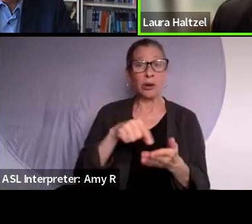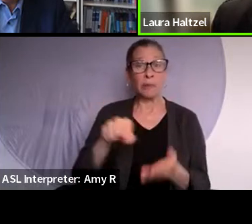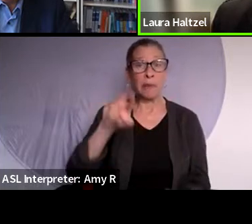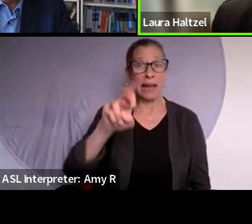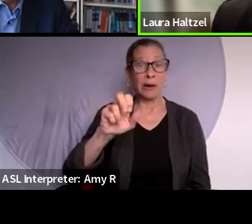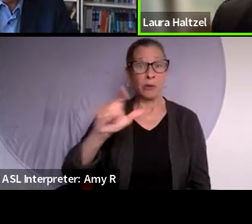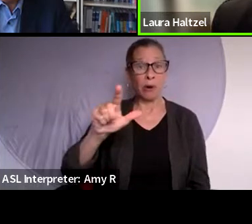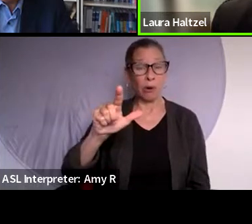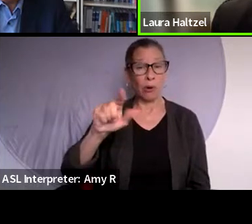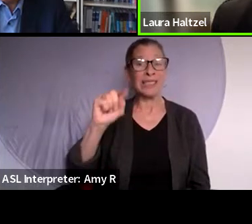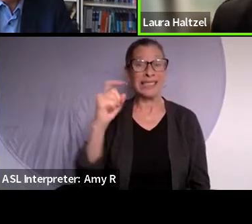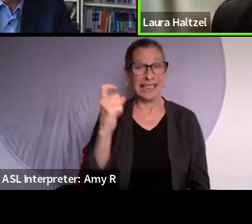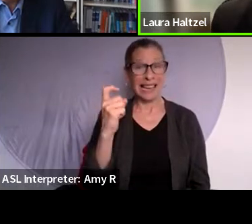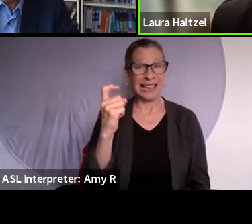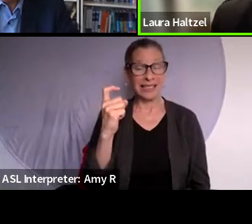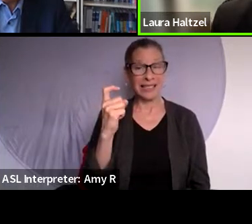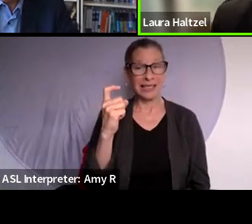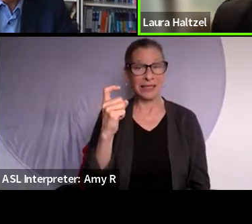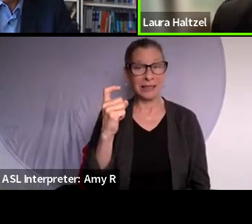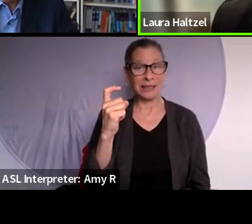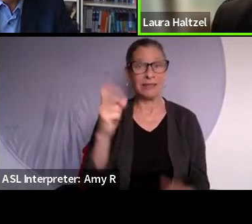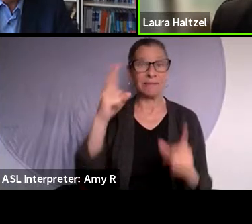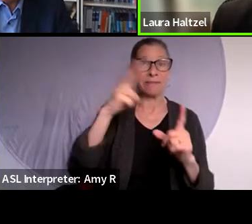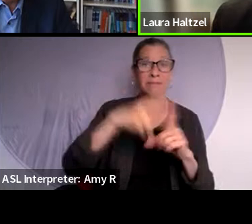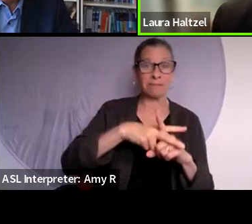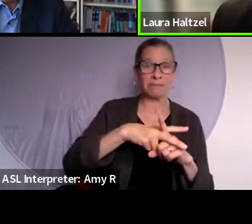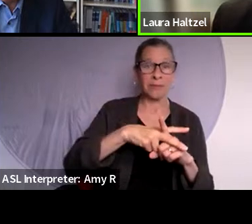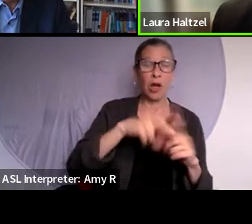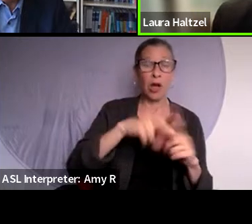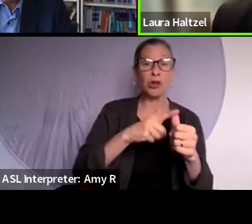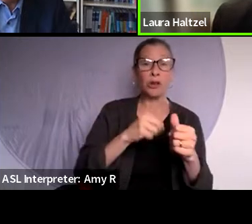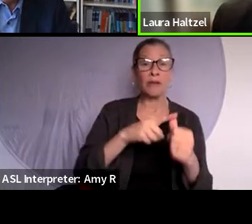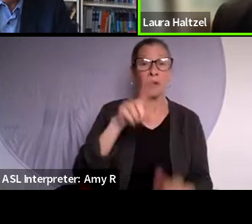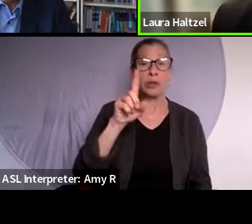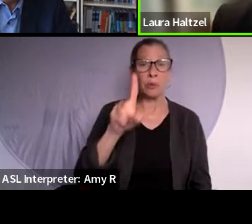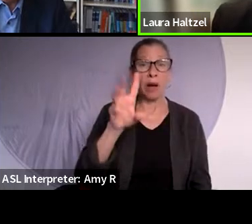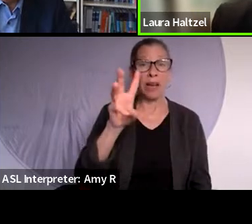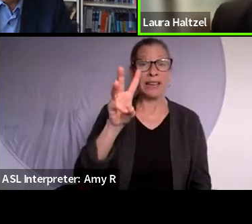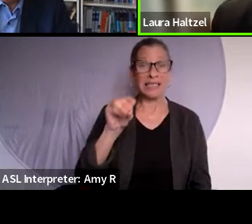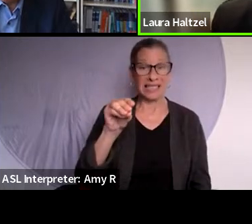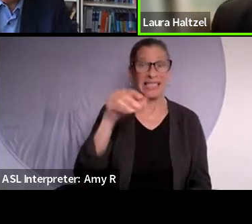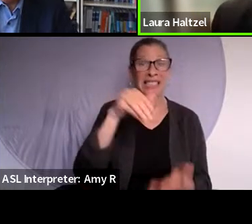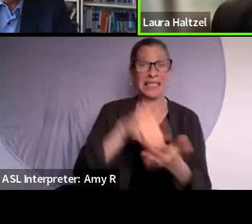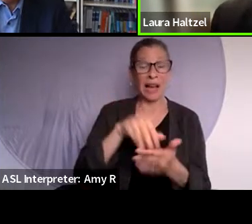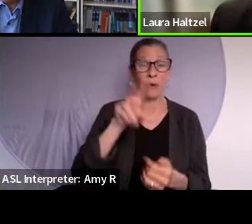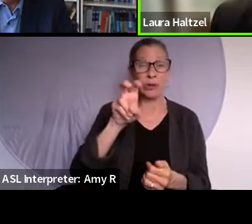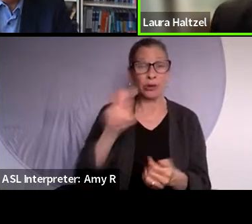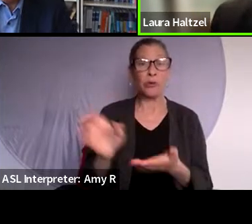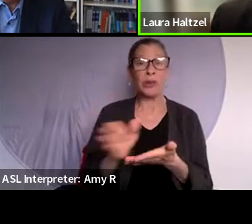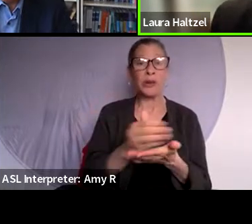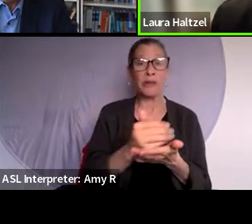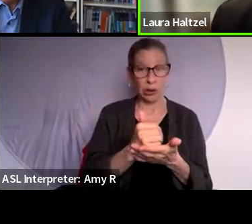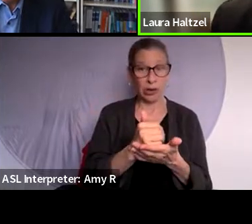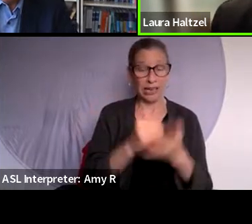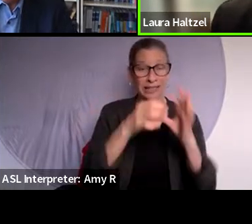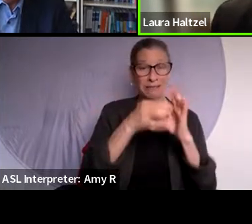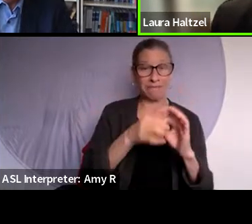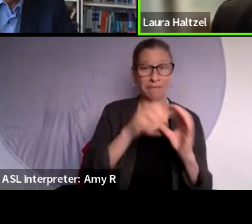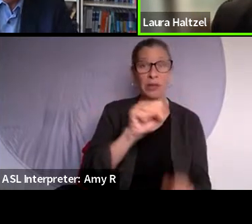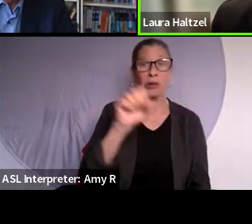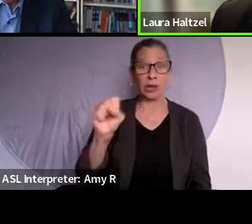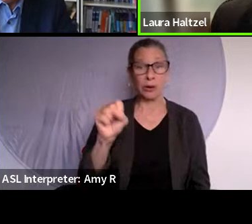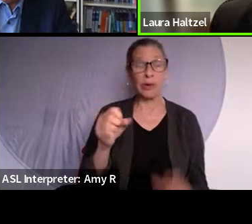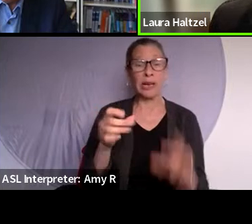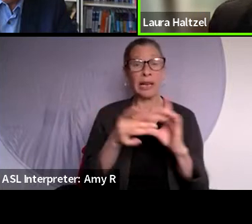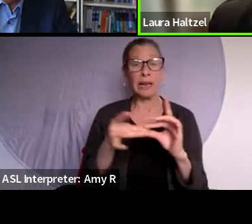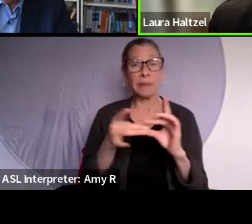is put onto the first 160,200 of earnings under Social Security. He mentioned